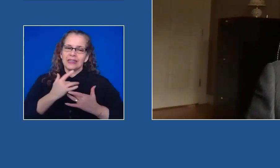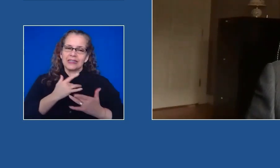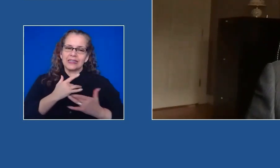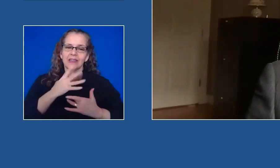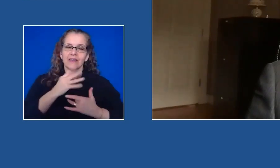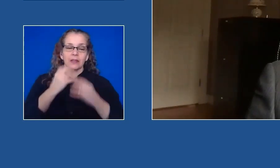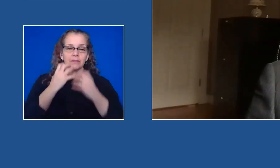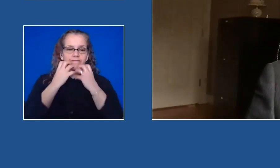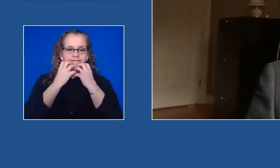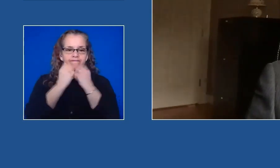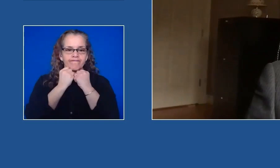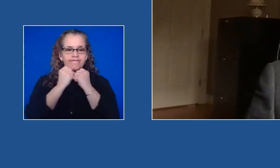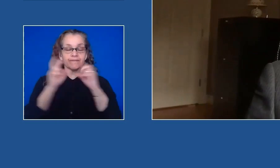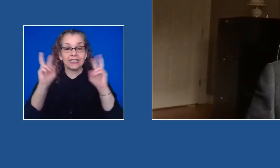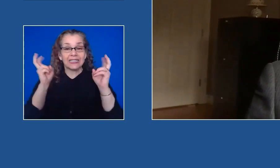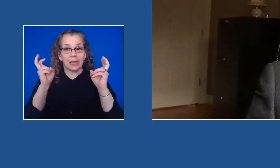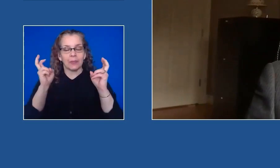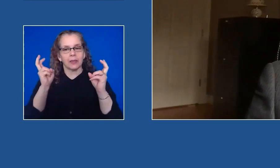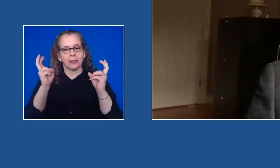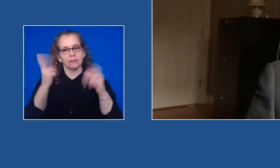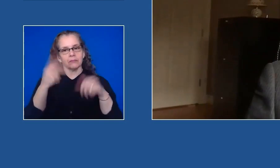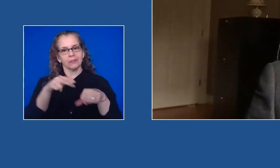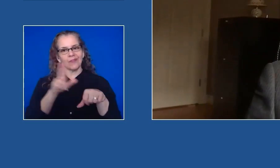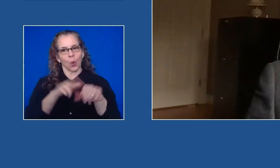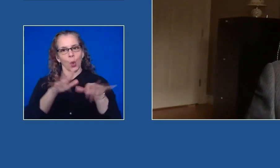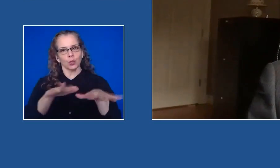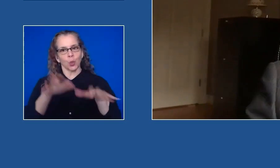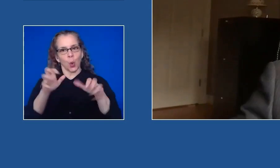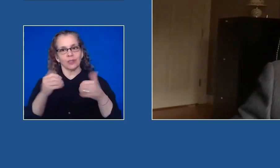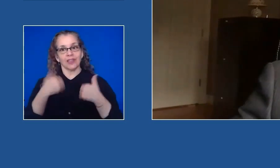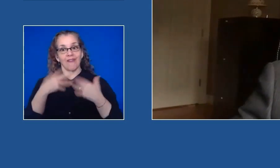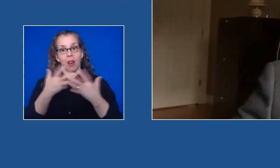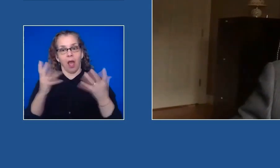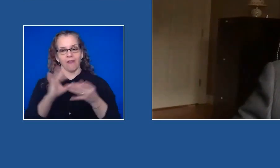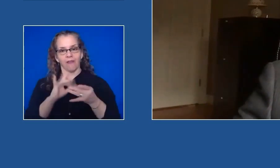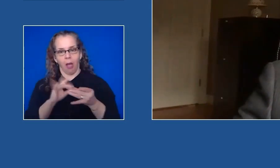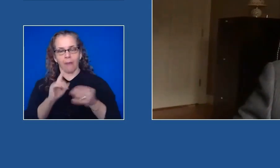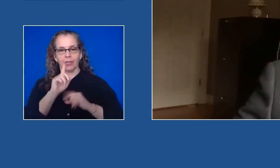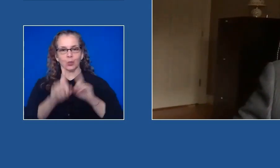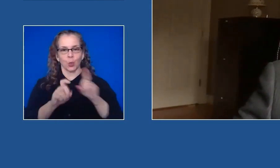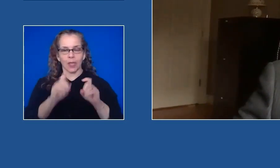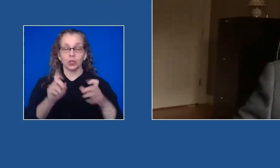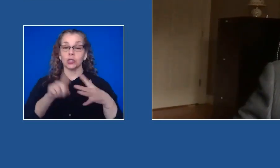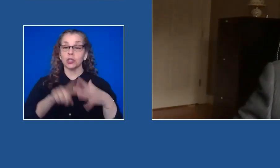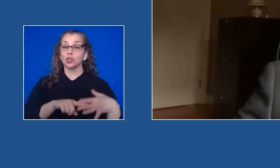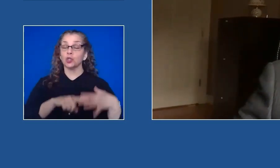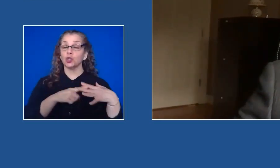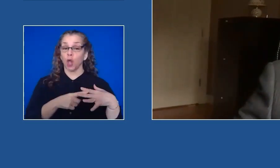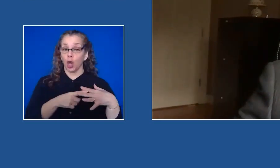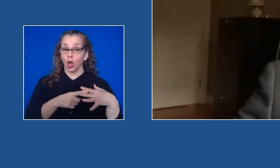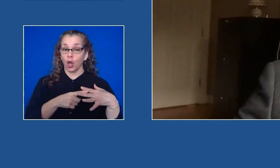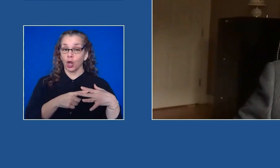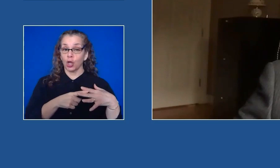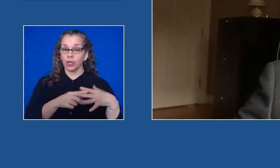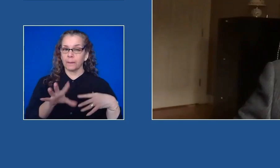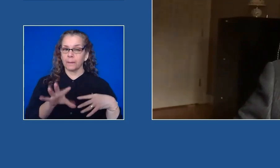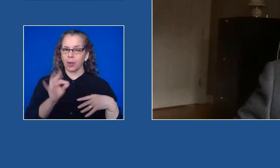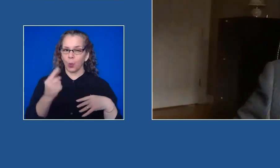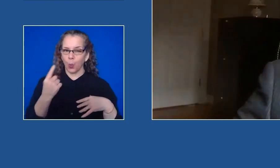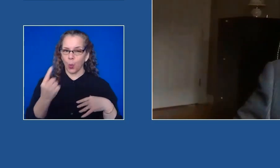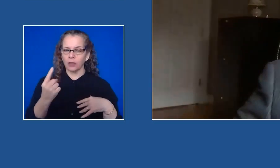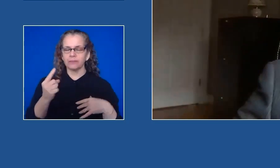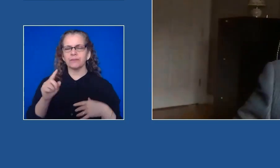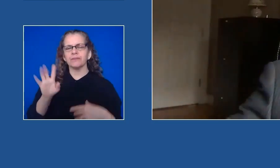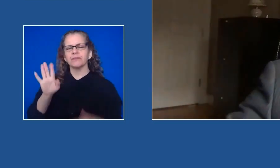has a lot to say and a lot of questions for you. So to start you off, the first question. Dr. Wan,